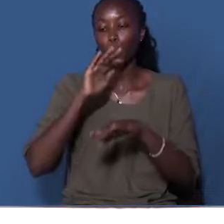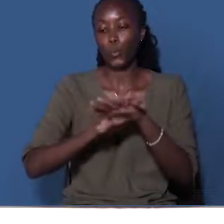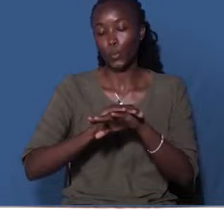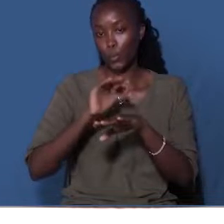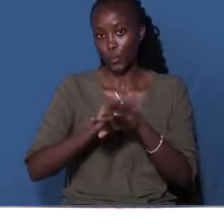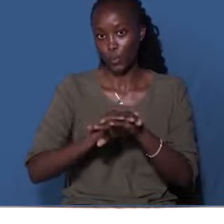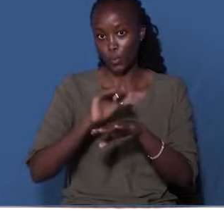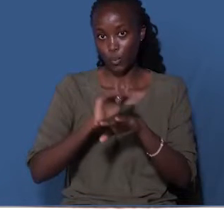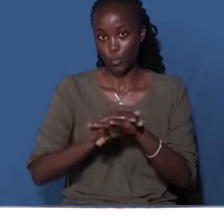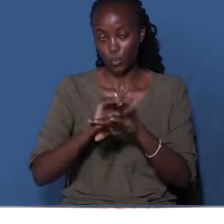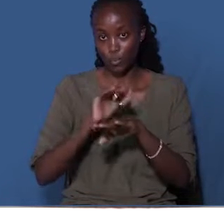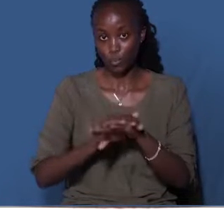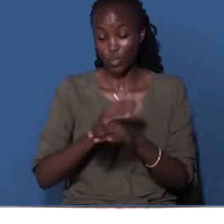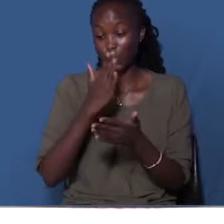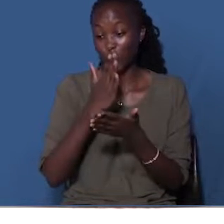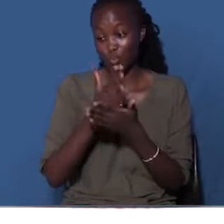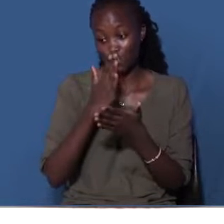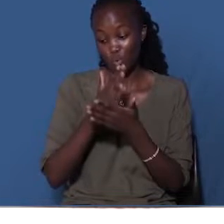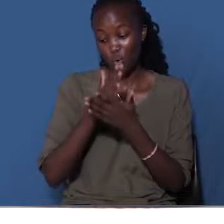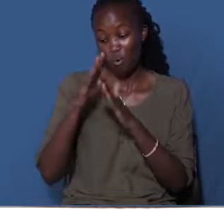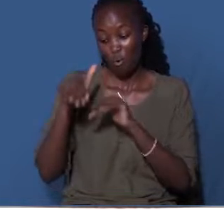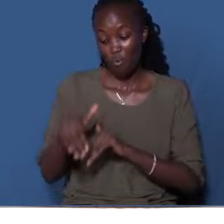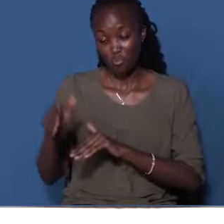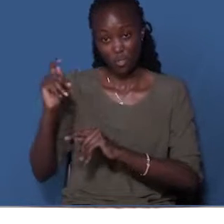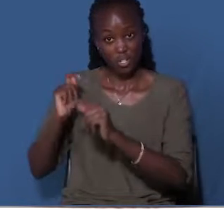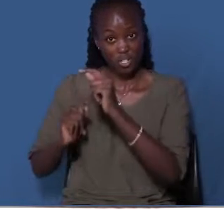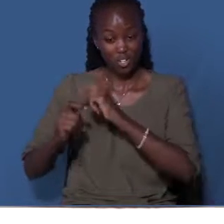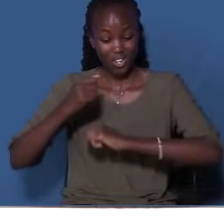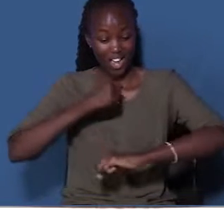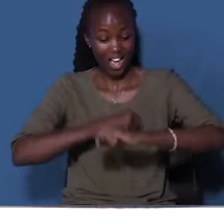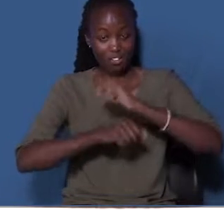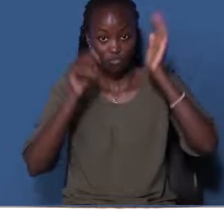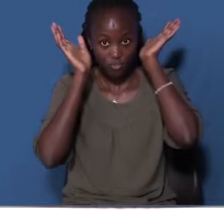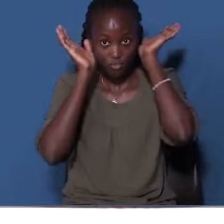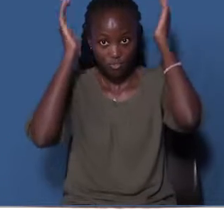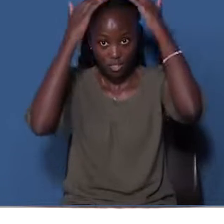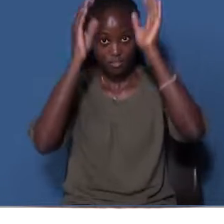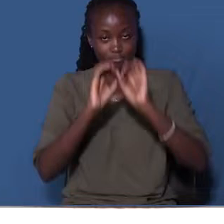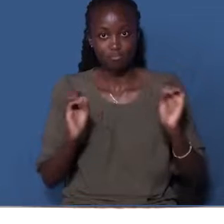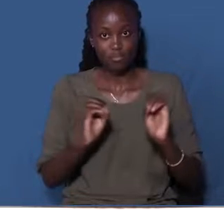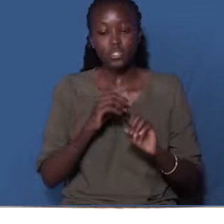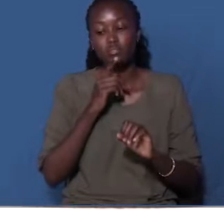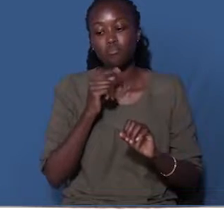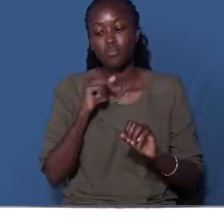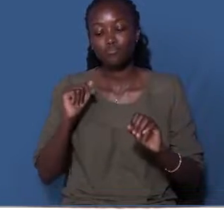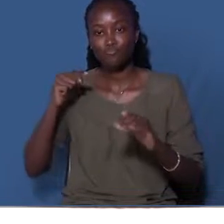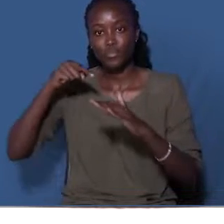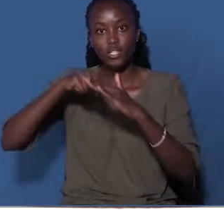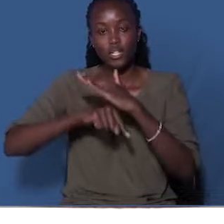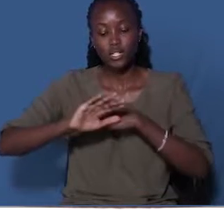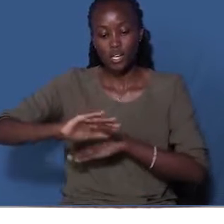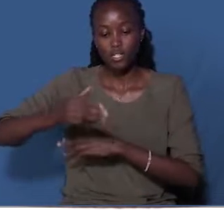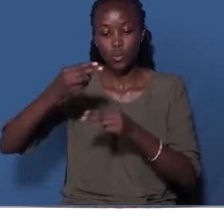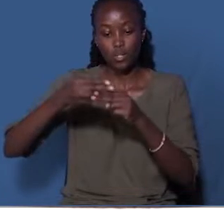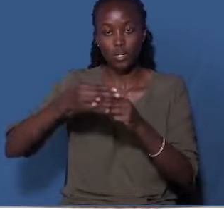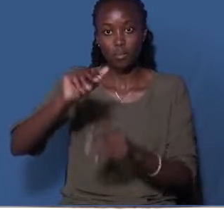not consented to their tradition and action. He came to the Judean town of Arimathea,